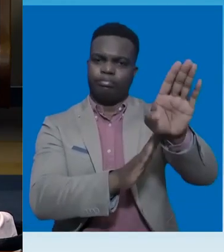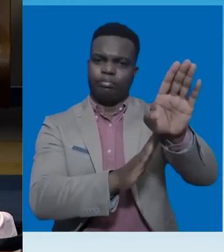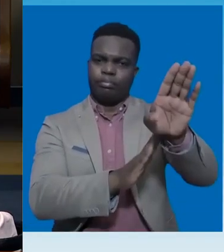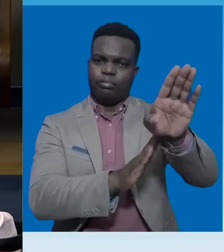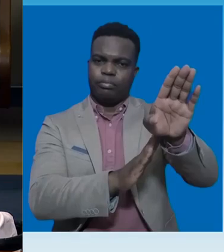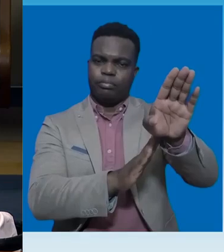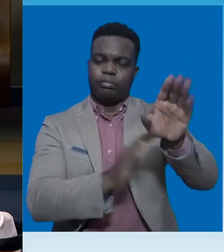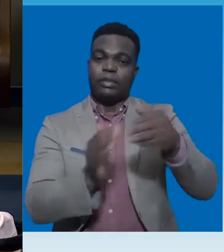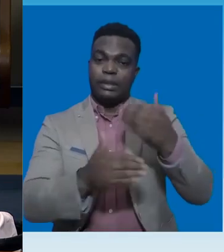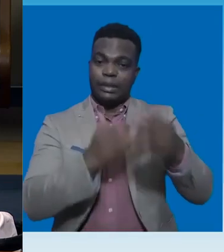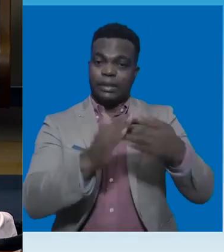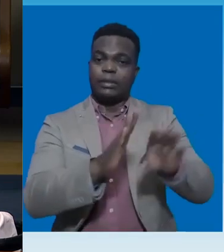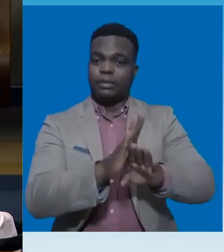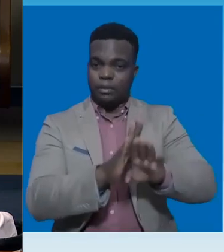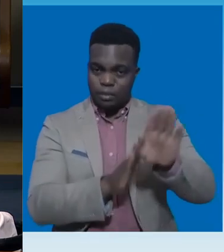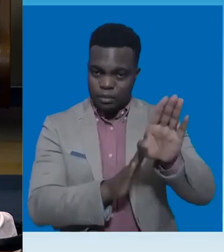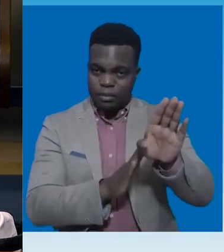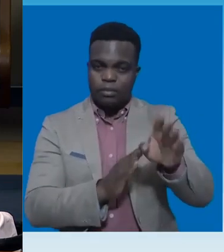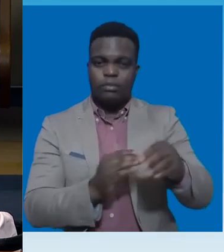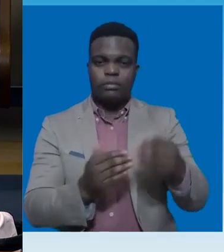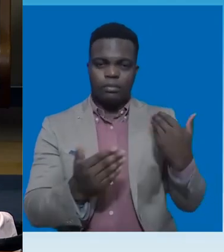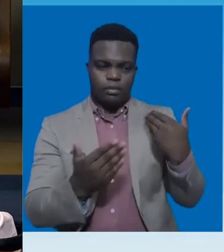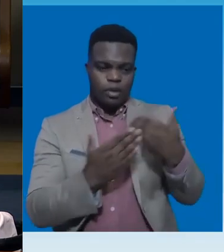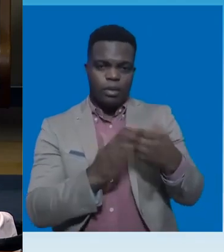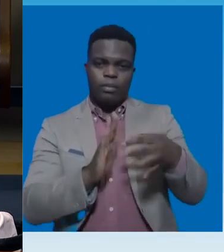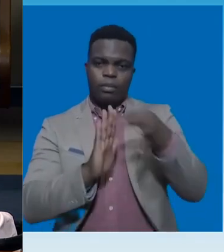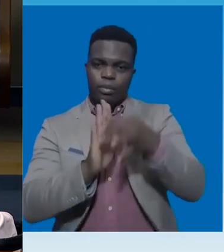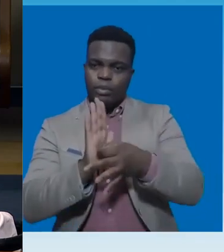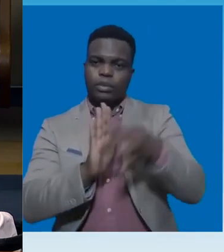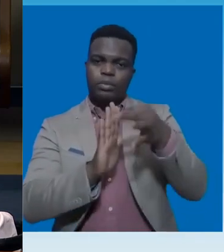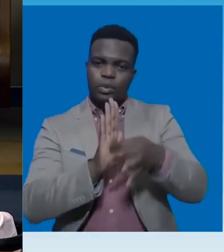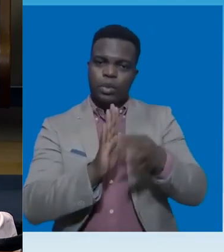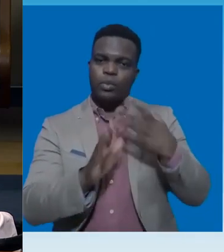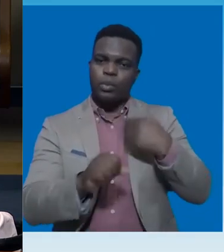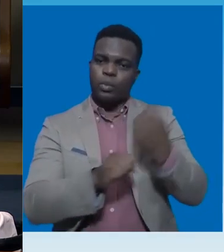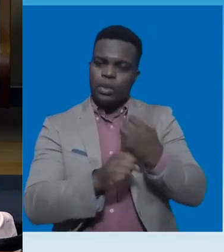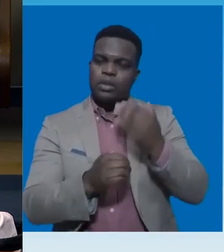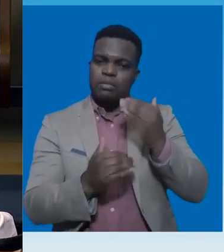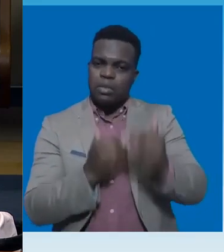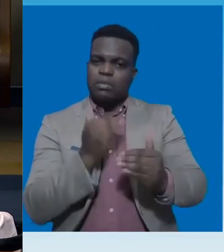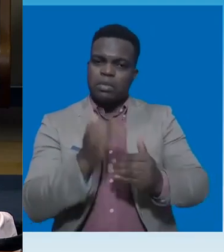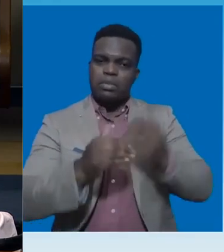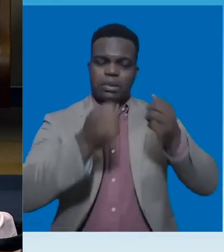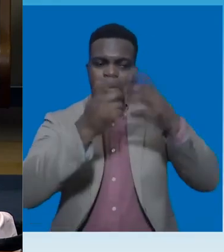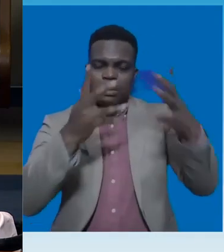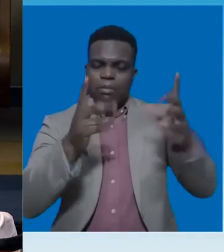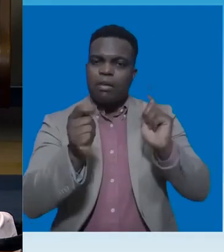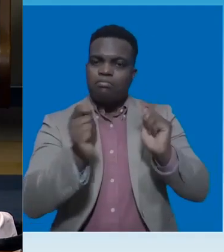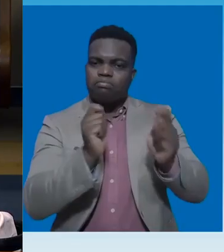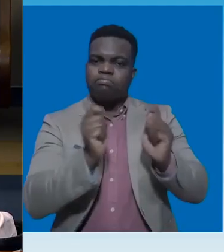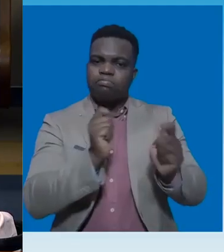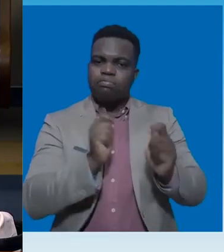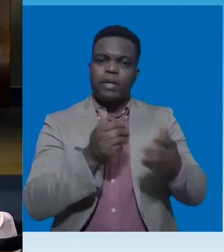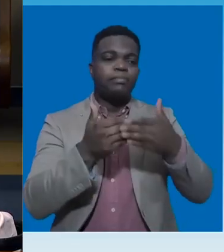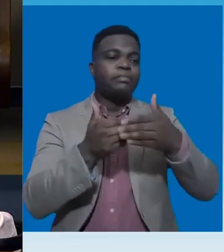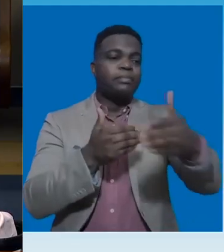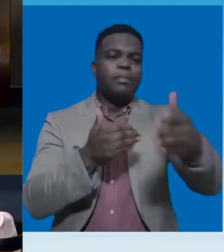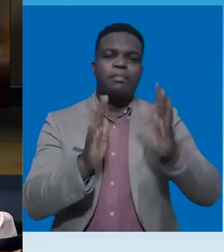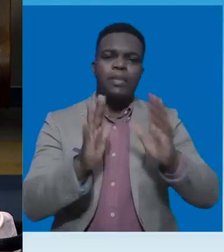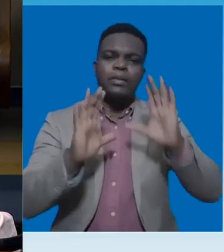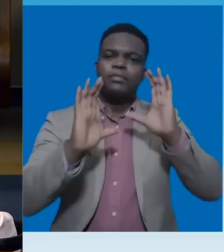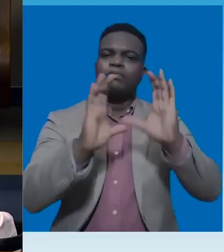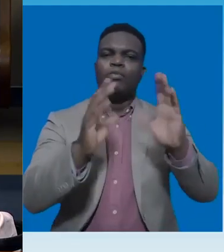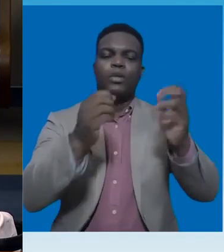systems. The next phase must focus on results. UNDIS 2.0 must